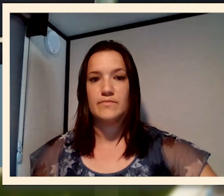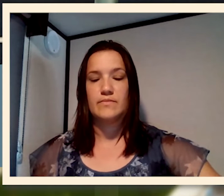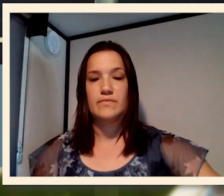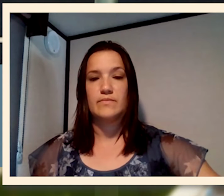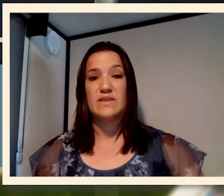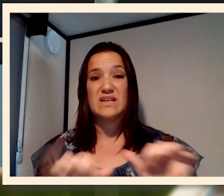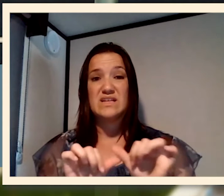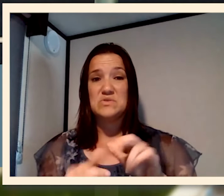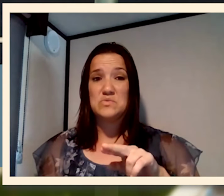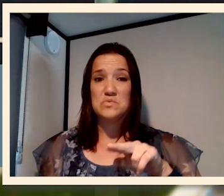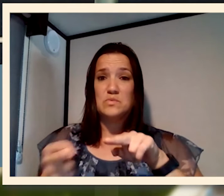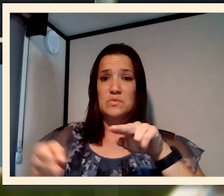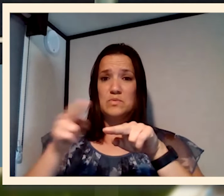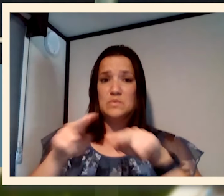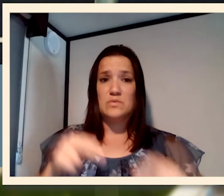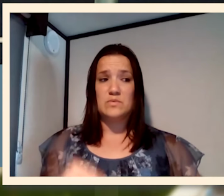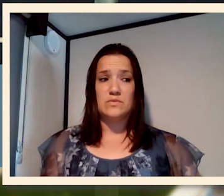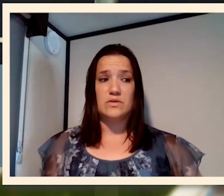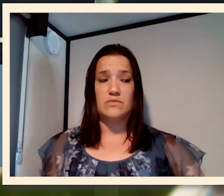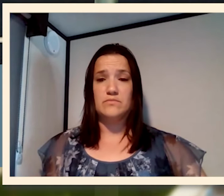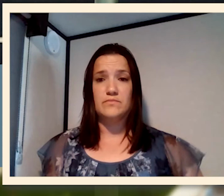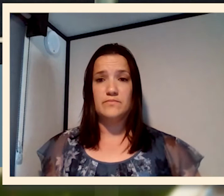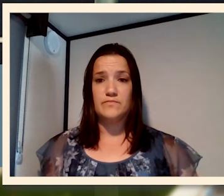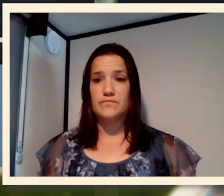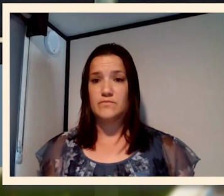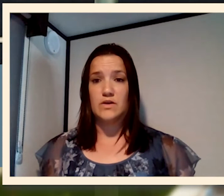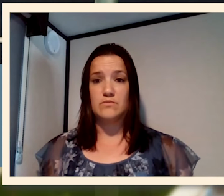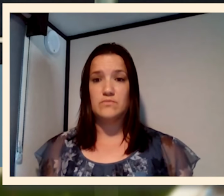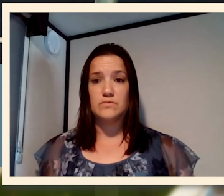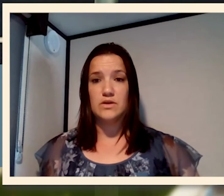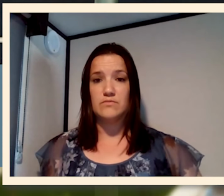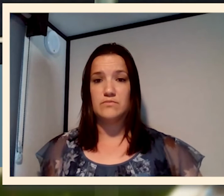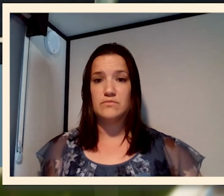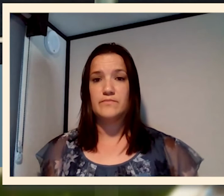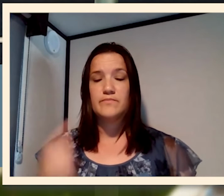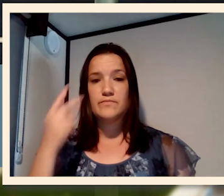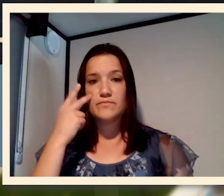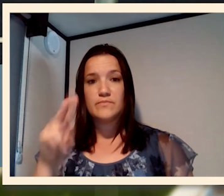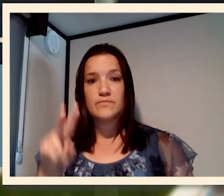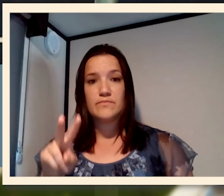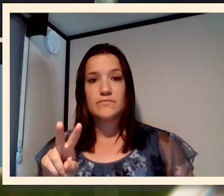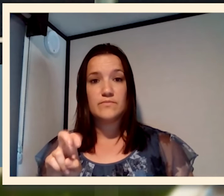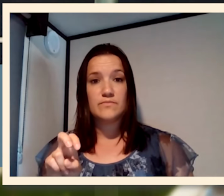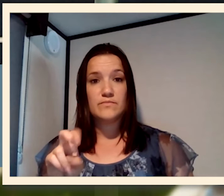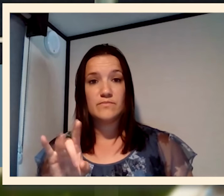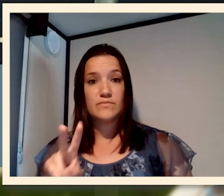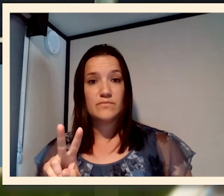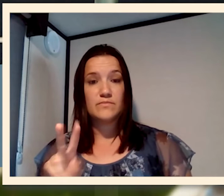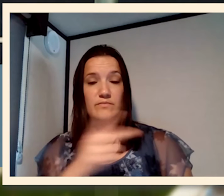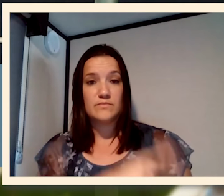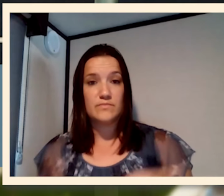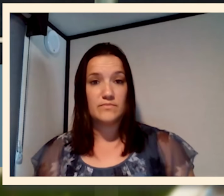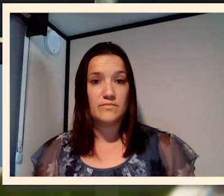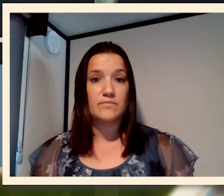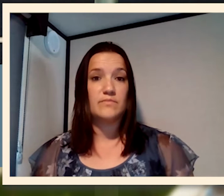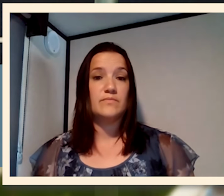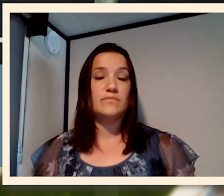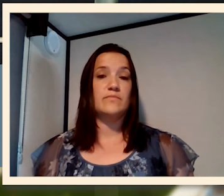rise. And so we saw 282 patients in the emergency department on